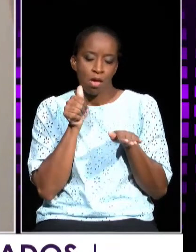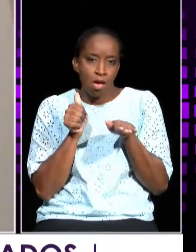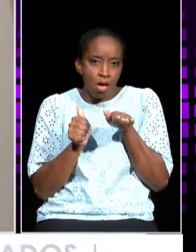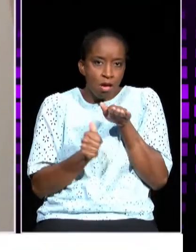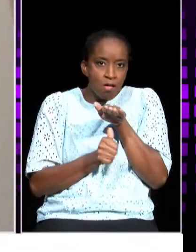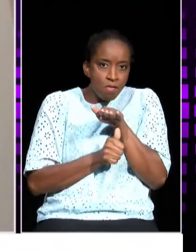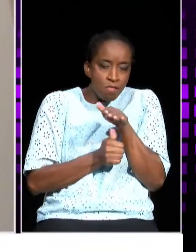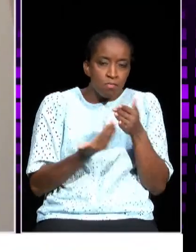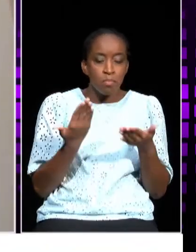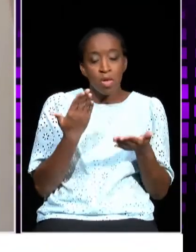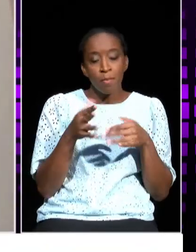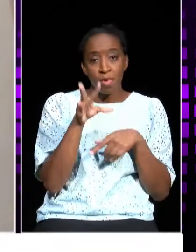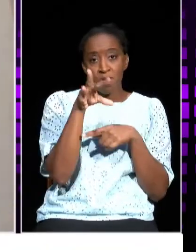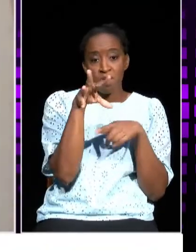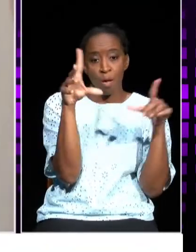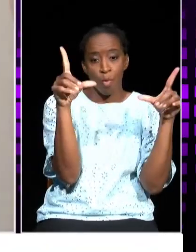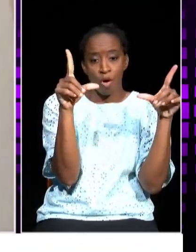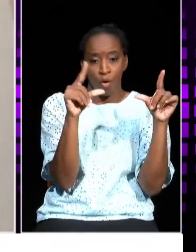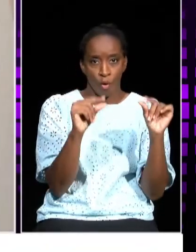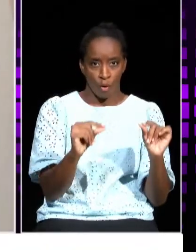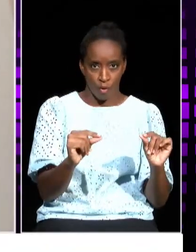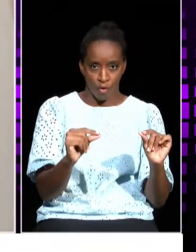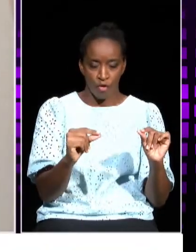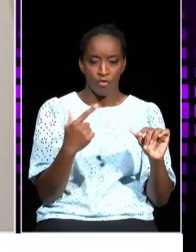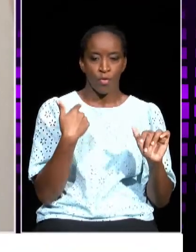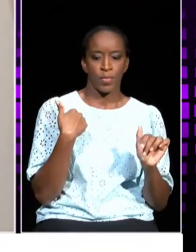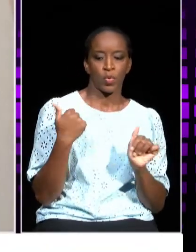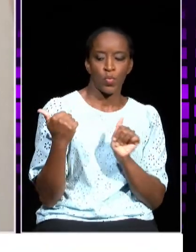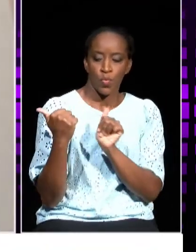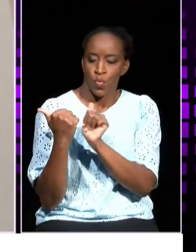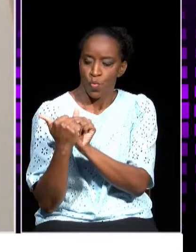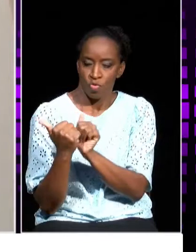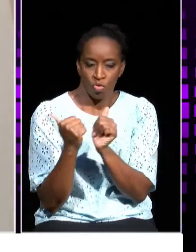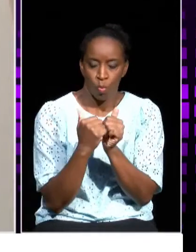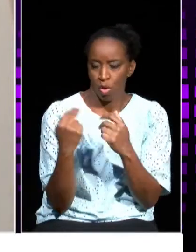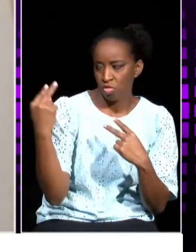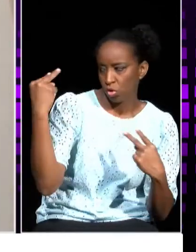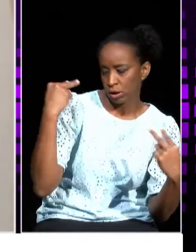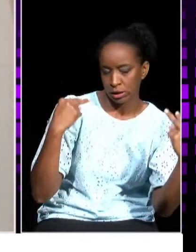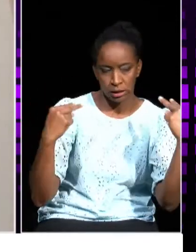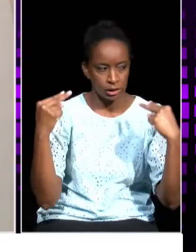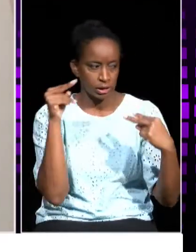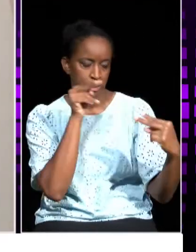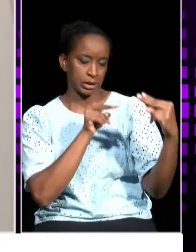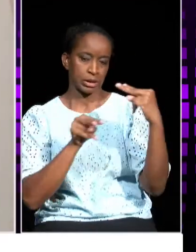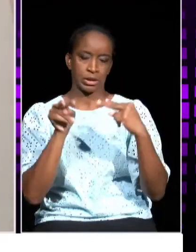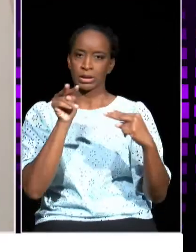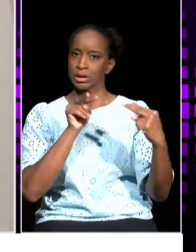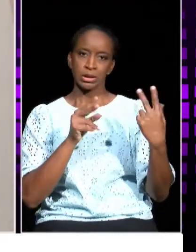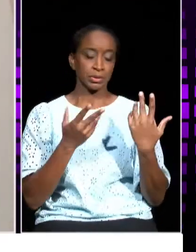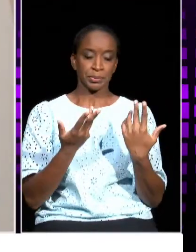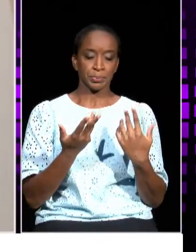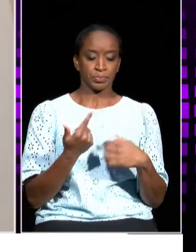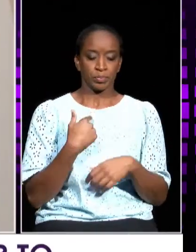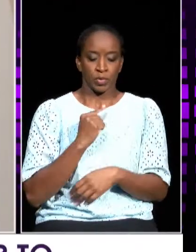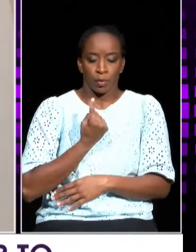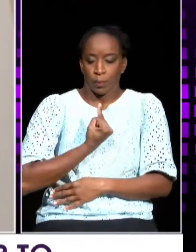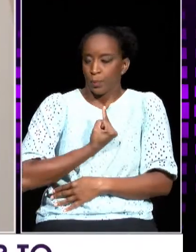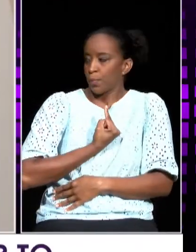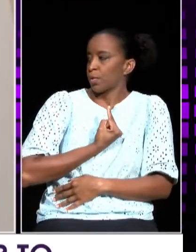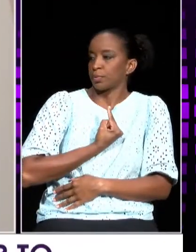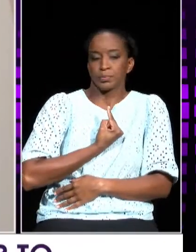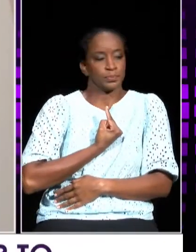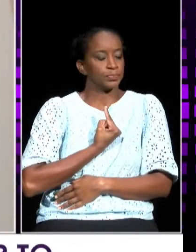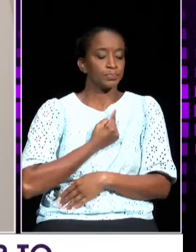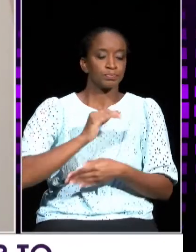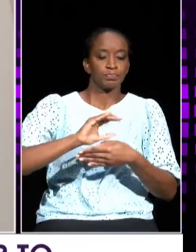it kind of made it a little less personal, more impersonal of sorts, where the students, they